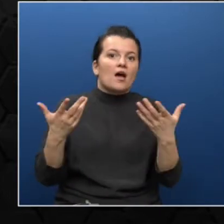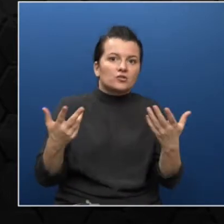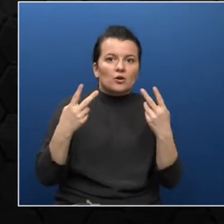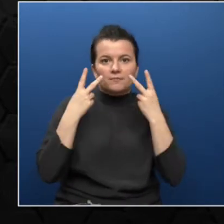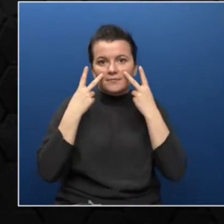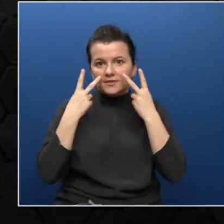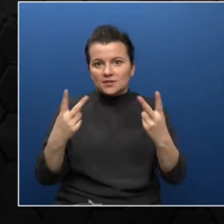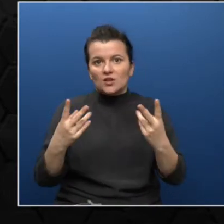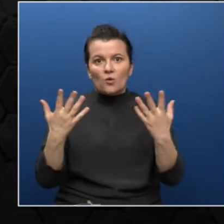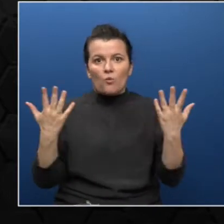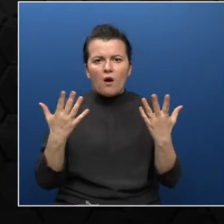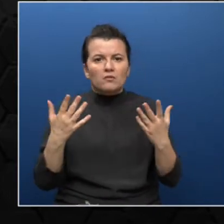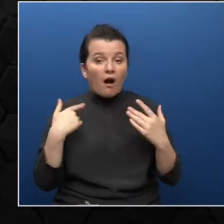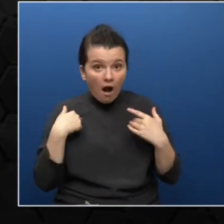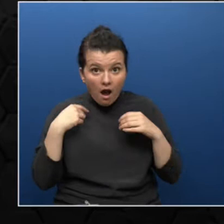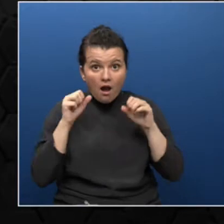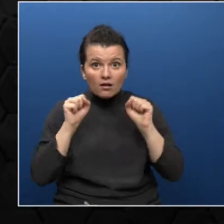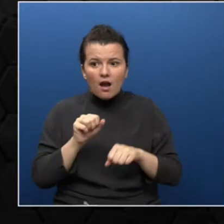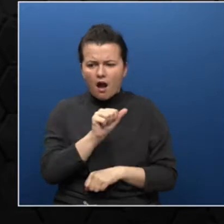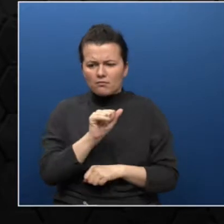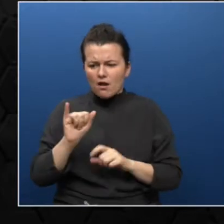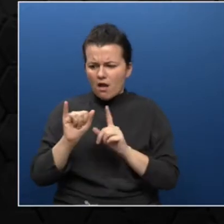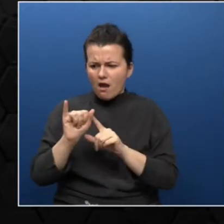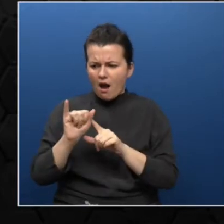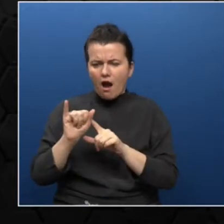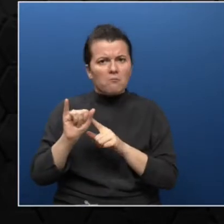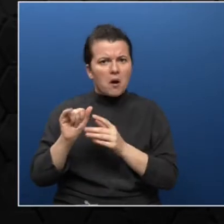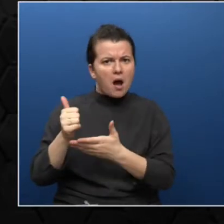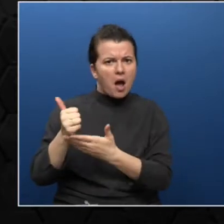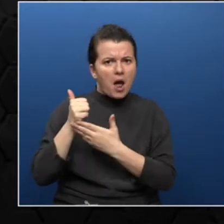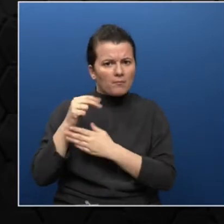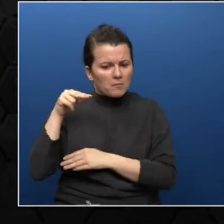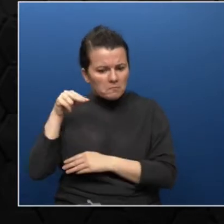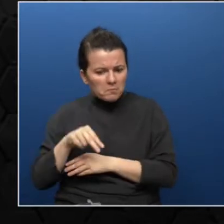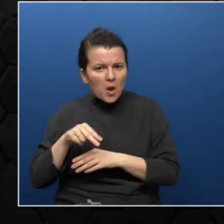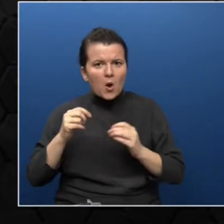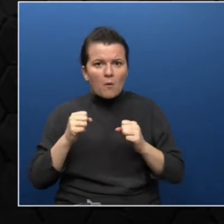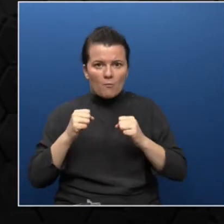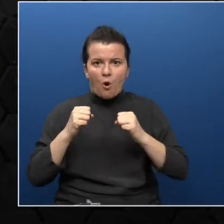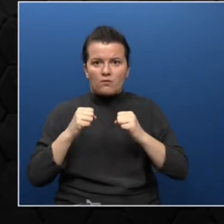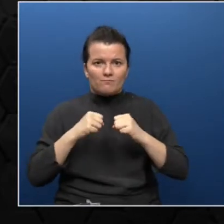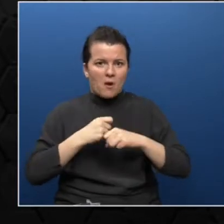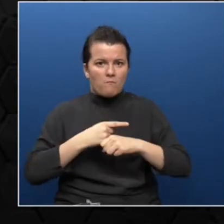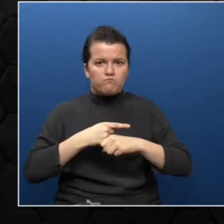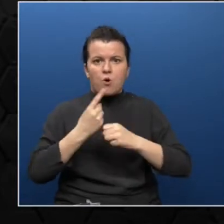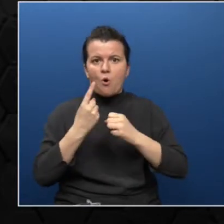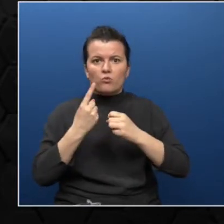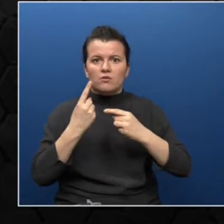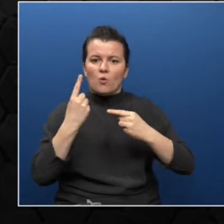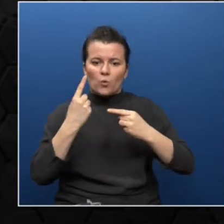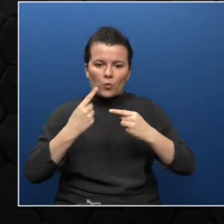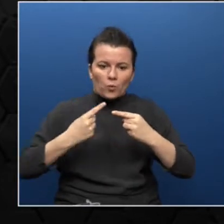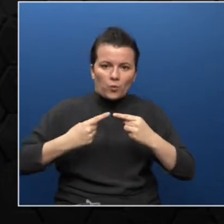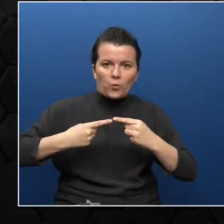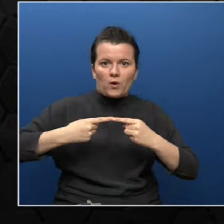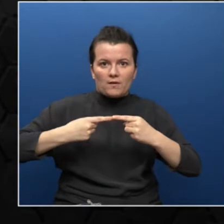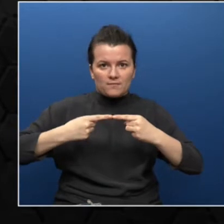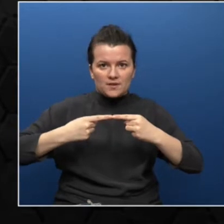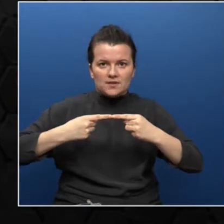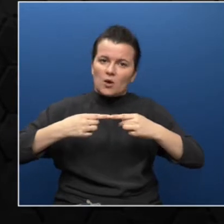are recovering, how are they recovering, at what rate. And human activity recognition is a type